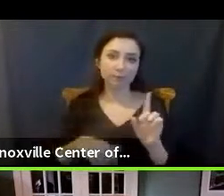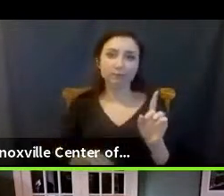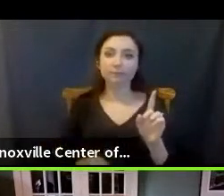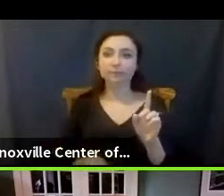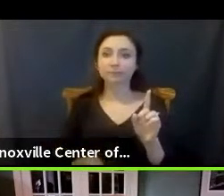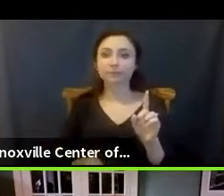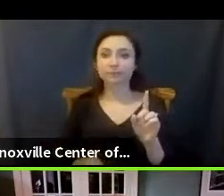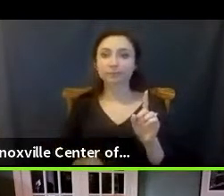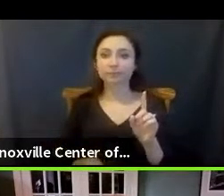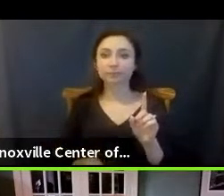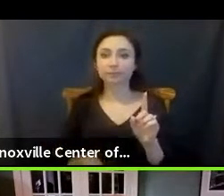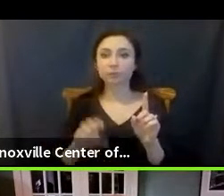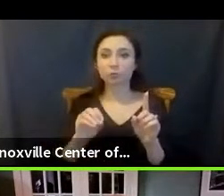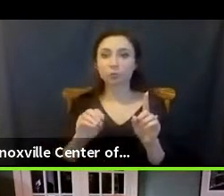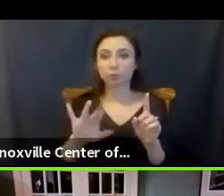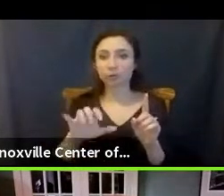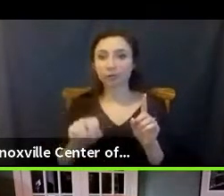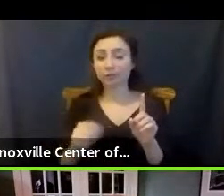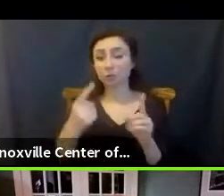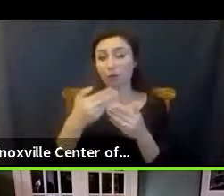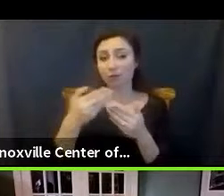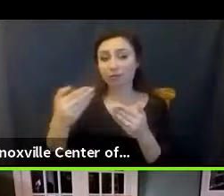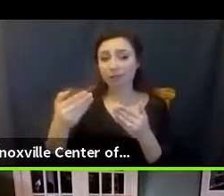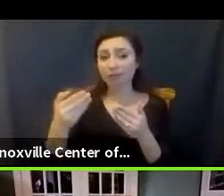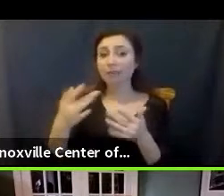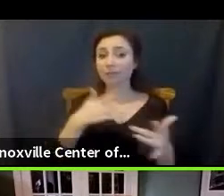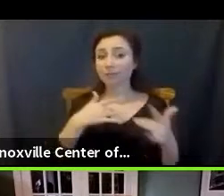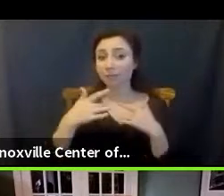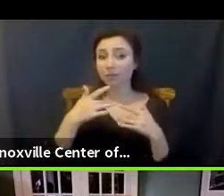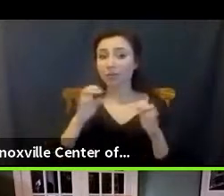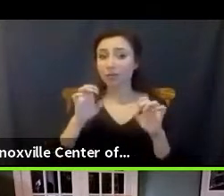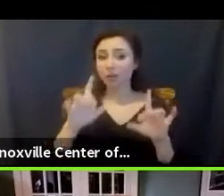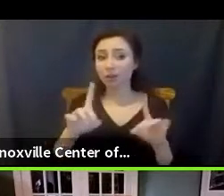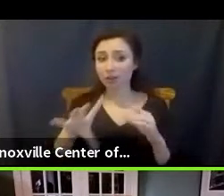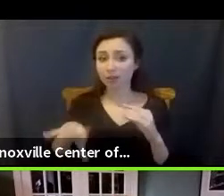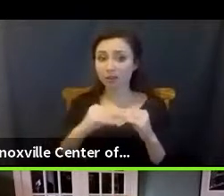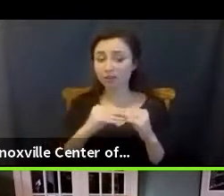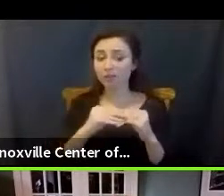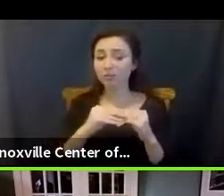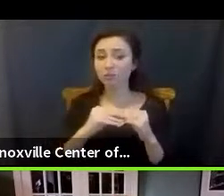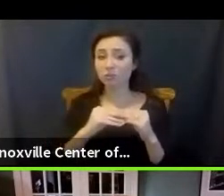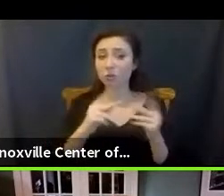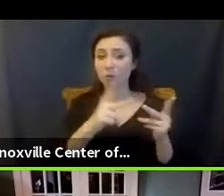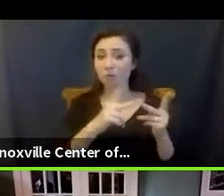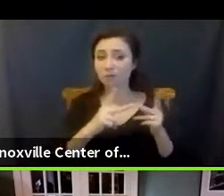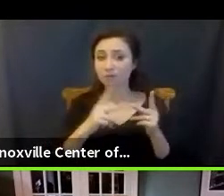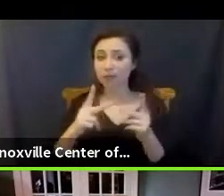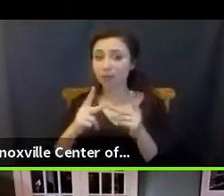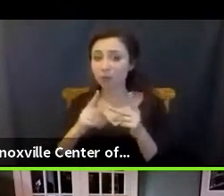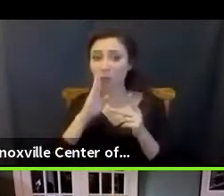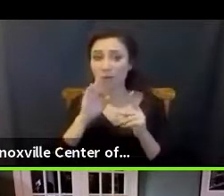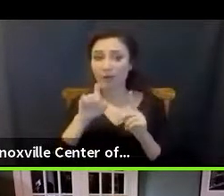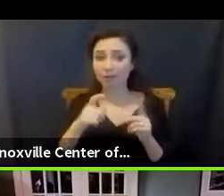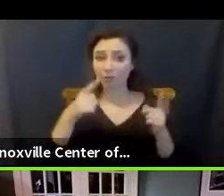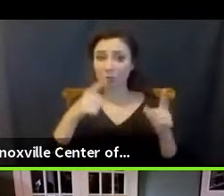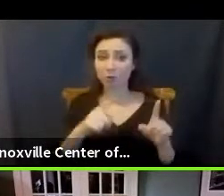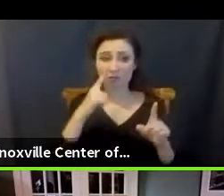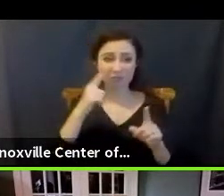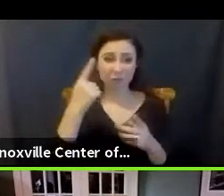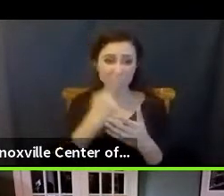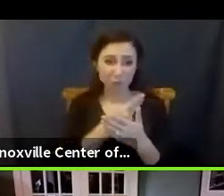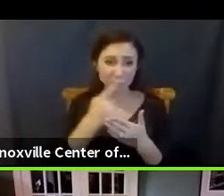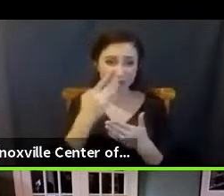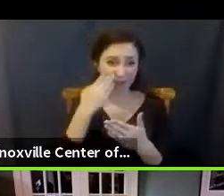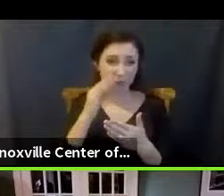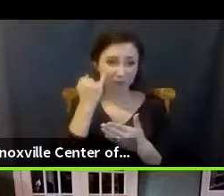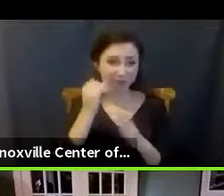is education of those additional establishments would have to occur. And to do something for 1 week, I don't know how